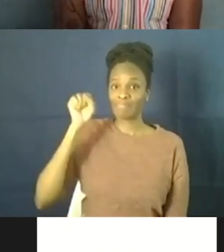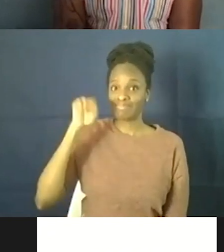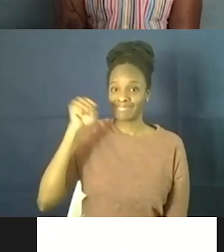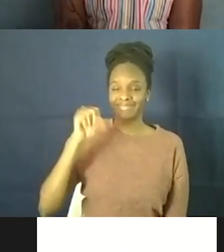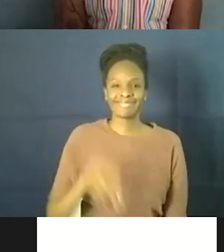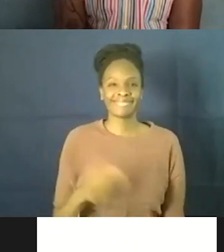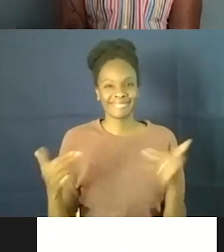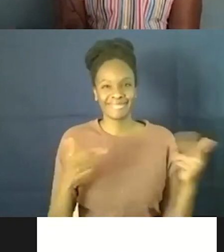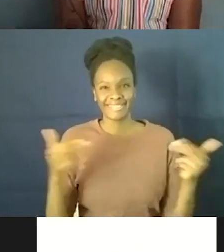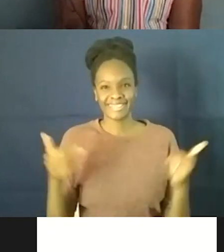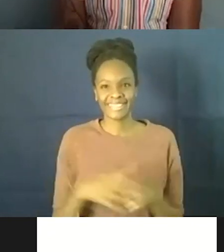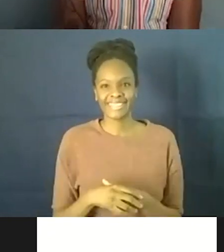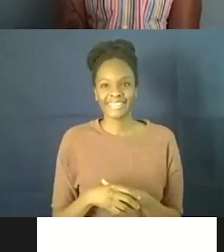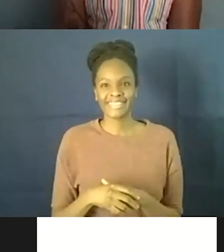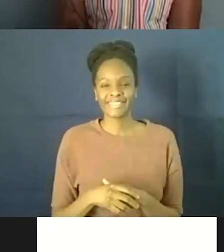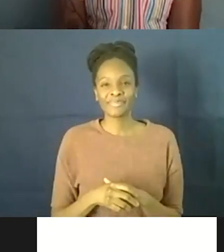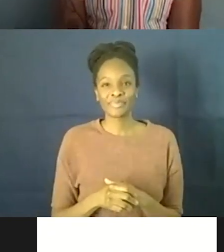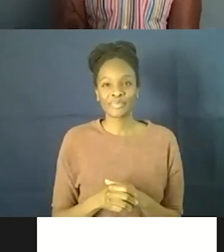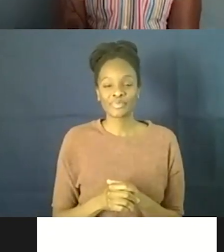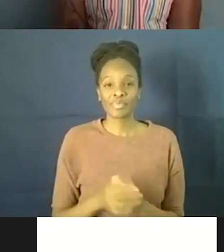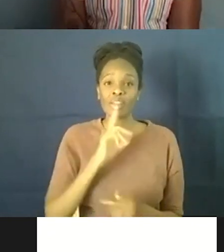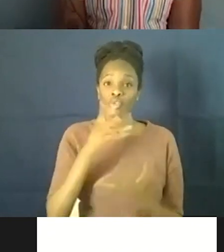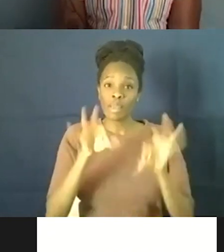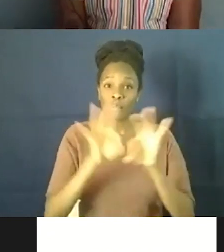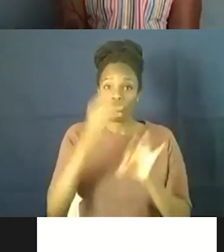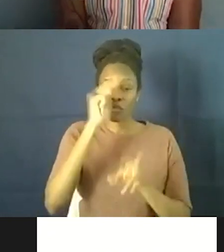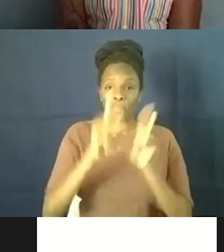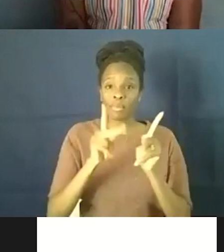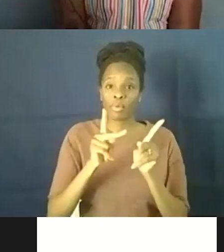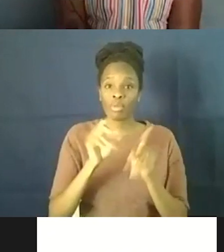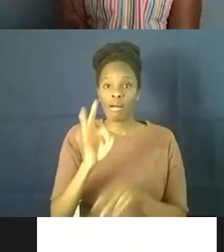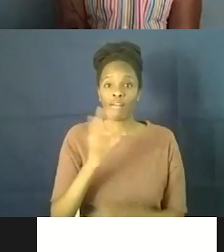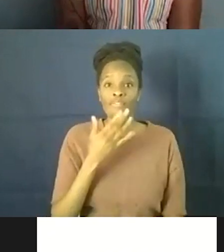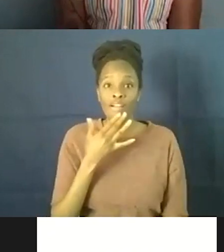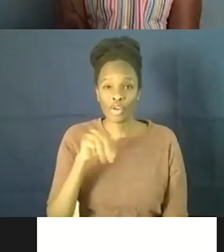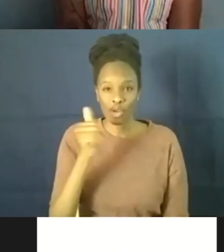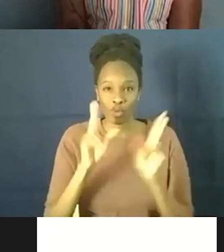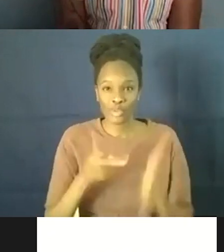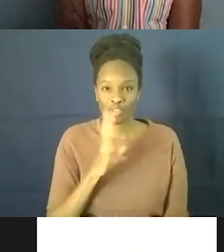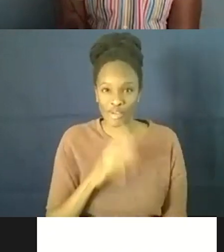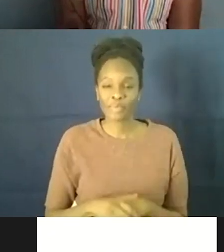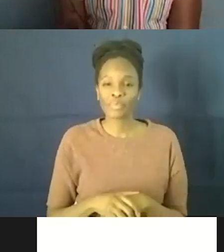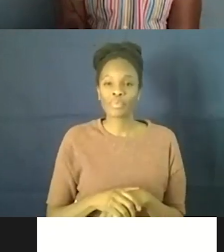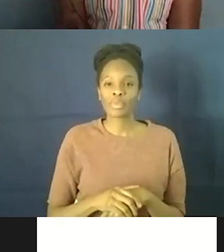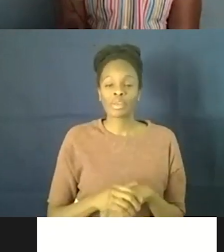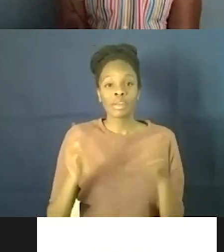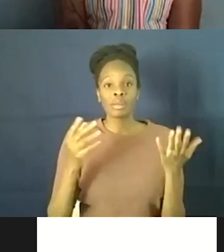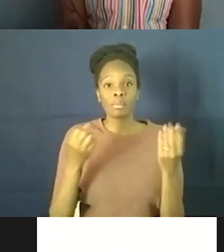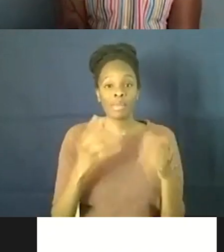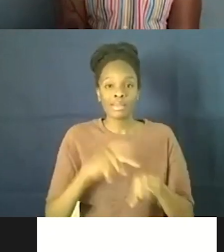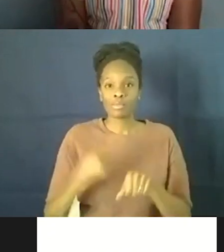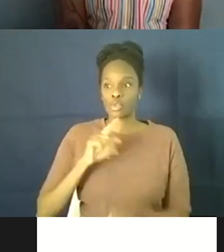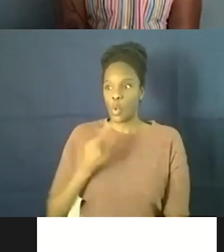Steven, go. It's also especially important for people of color, because we've all been in rooms where we're the only person of color in the room,